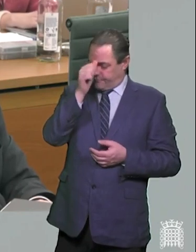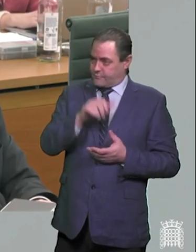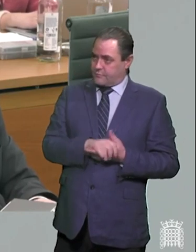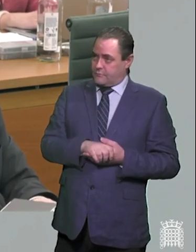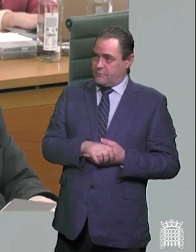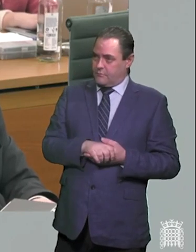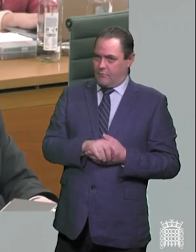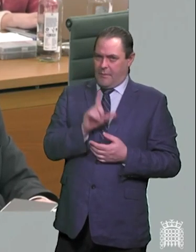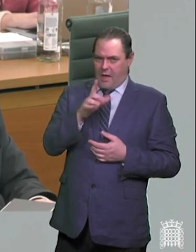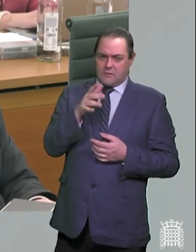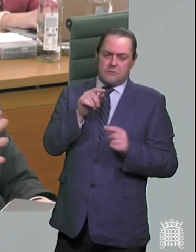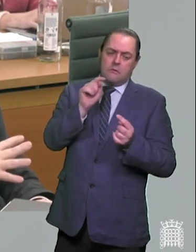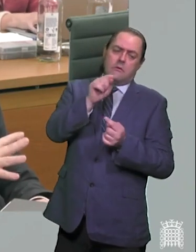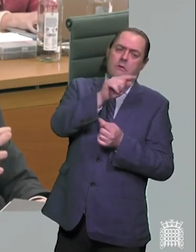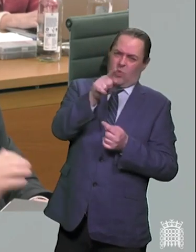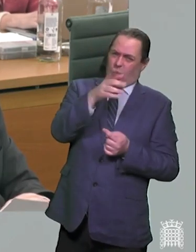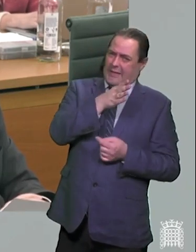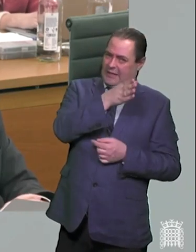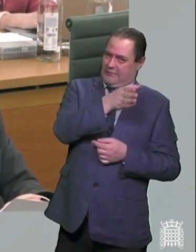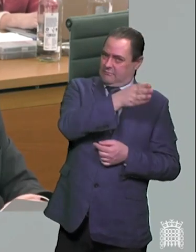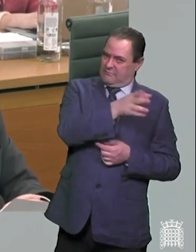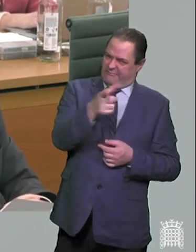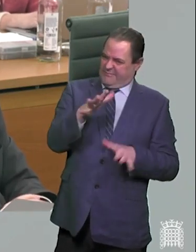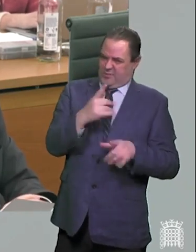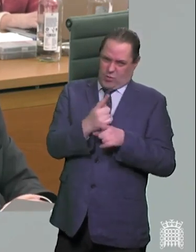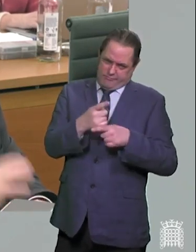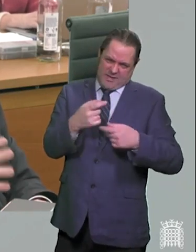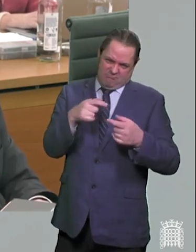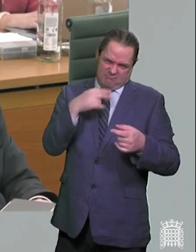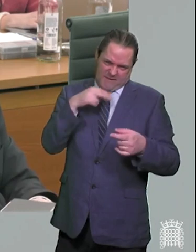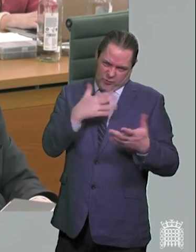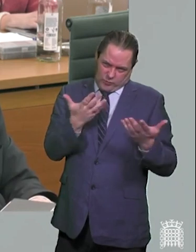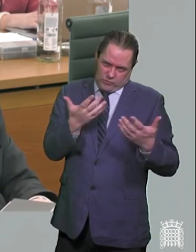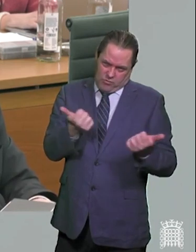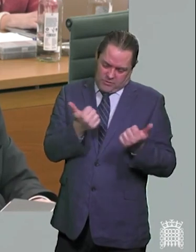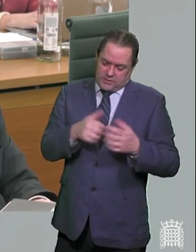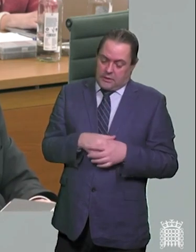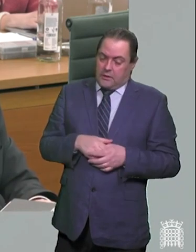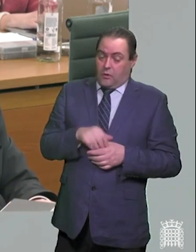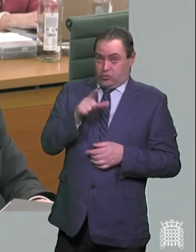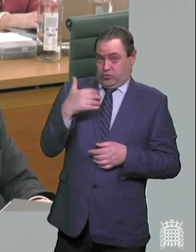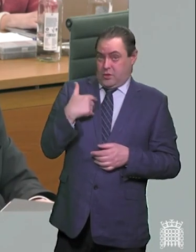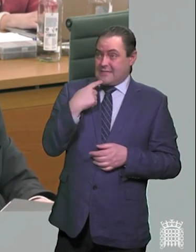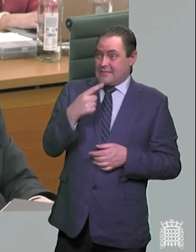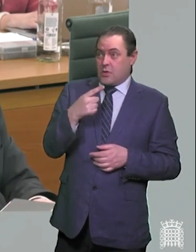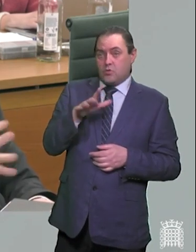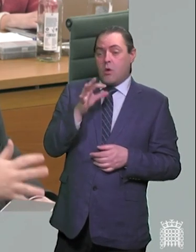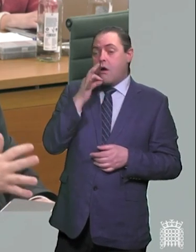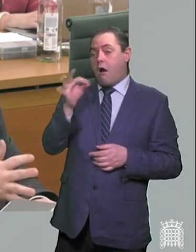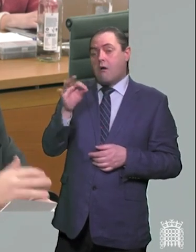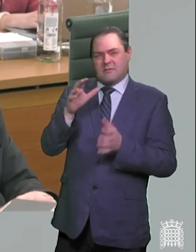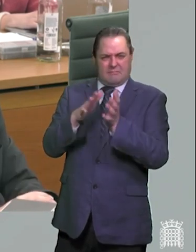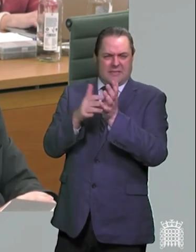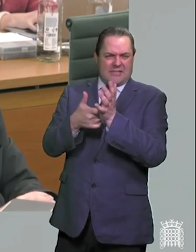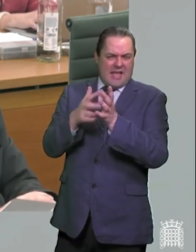But you had attended some of the other gatherings that we've talked about. And you've just said that you asked Mr. Kane, about